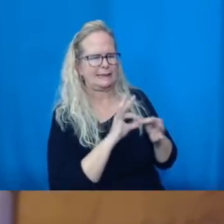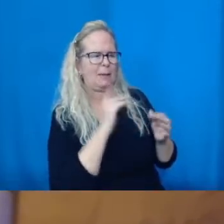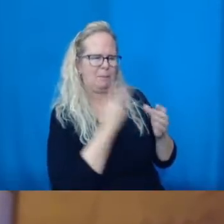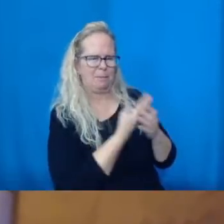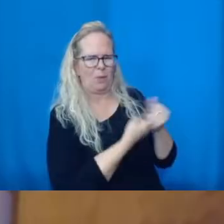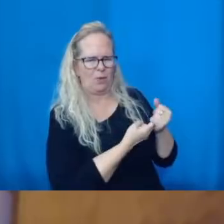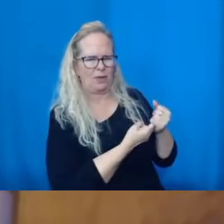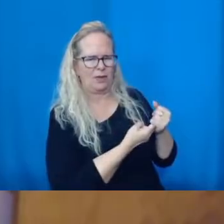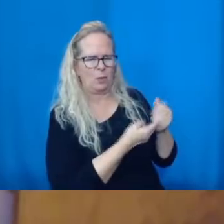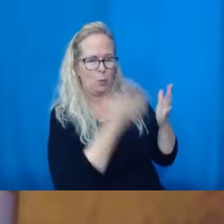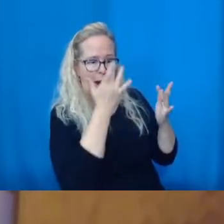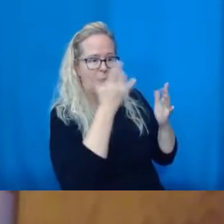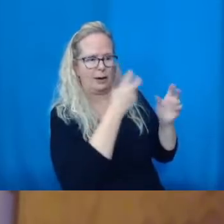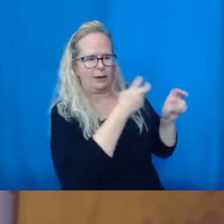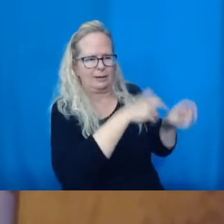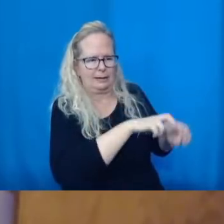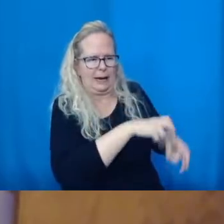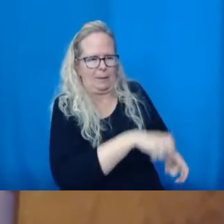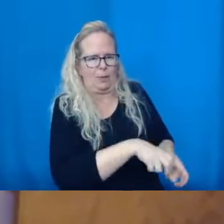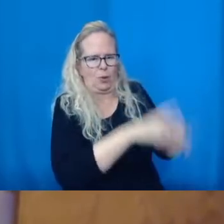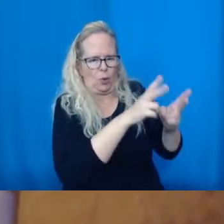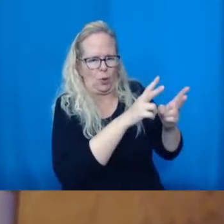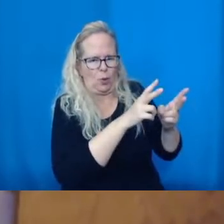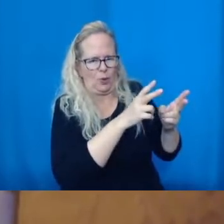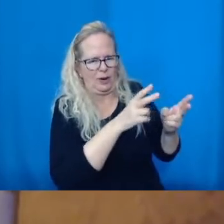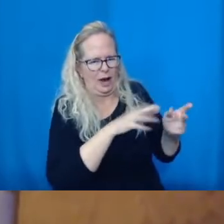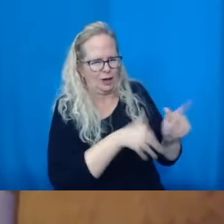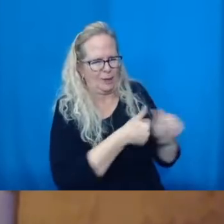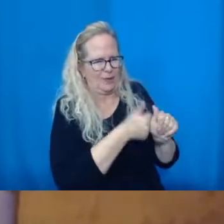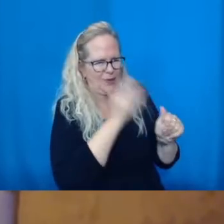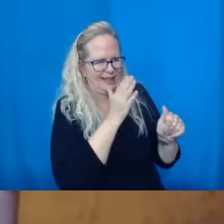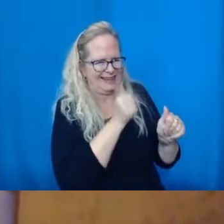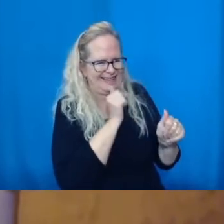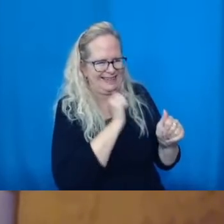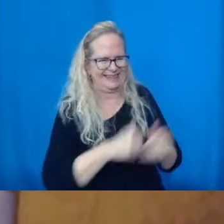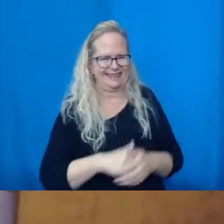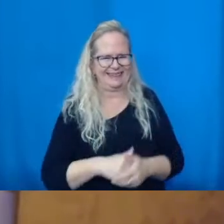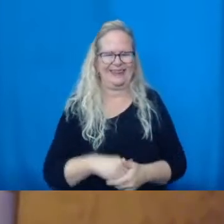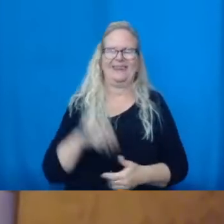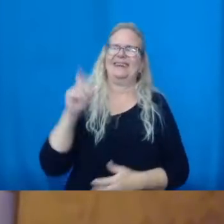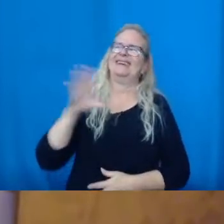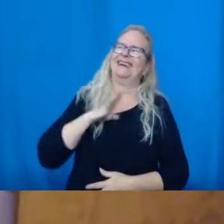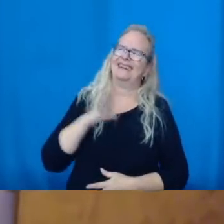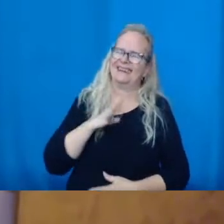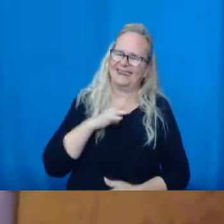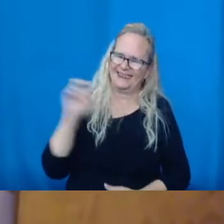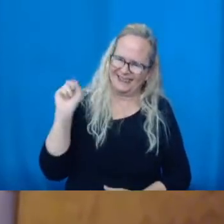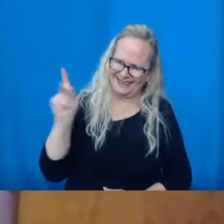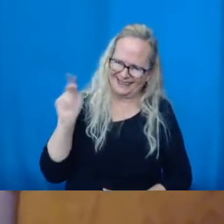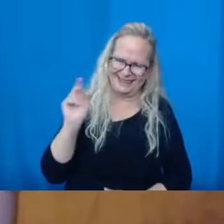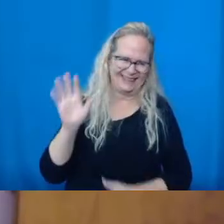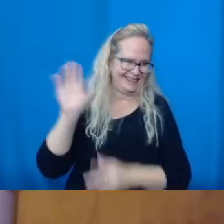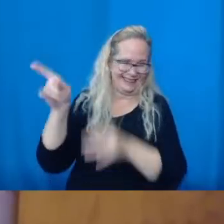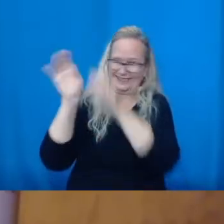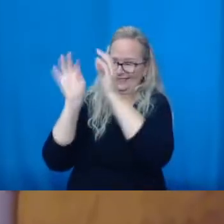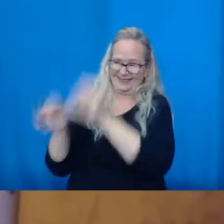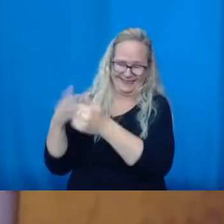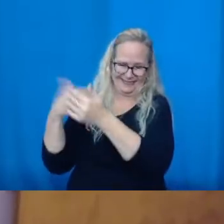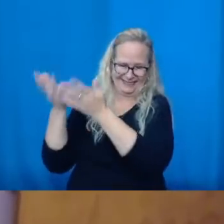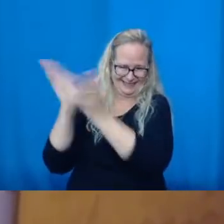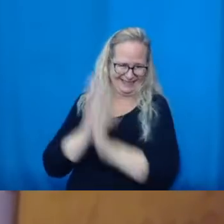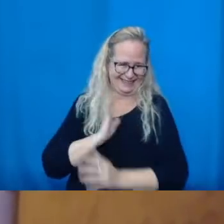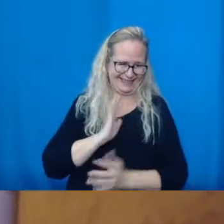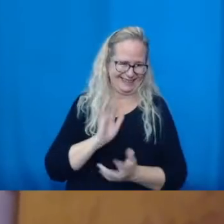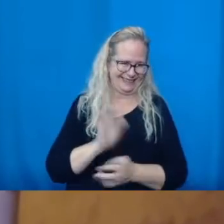up. Righto. Again, something to emphasize. There's been